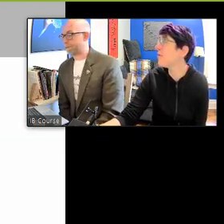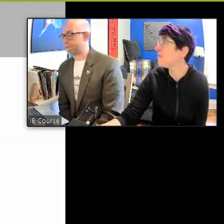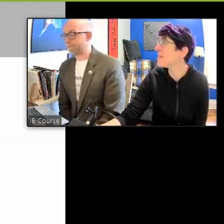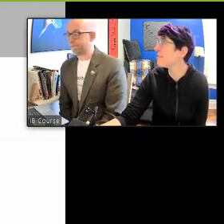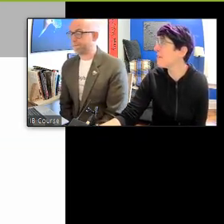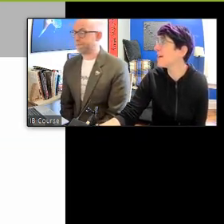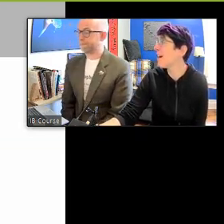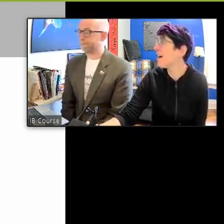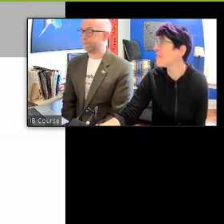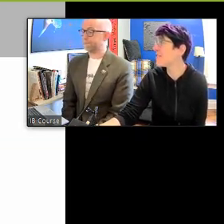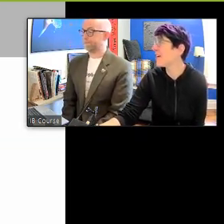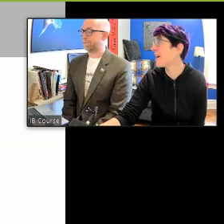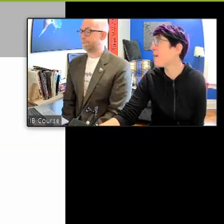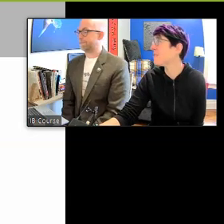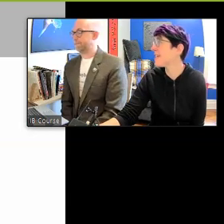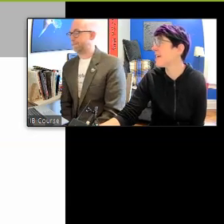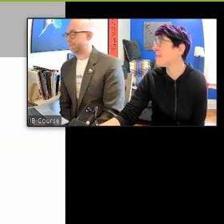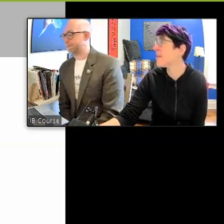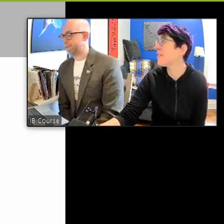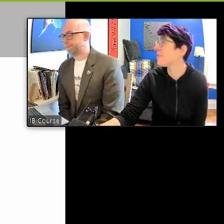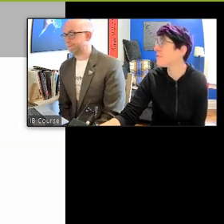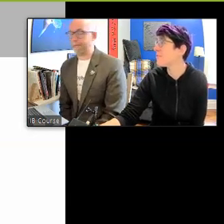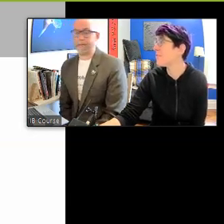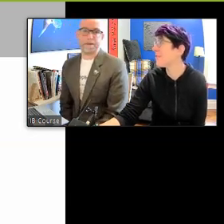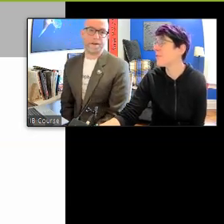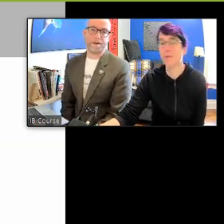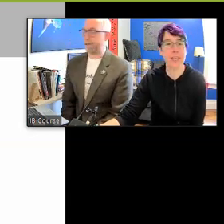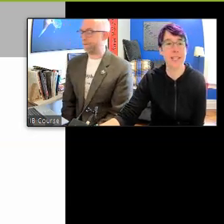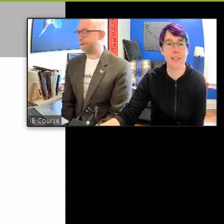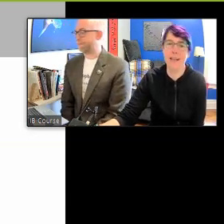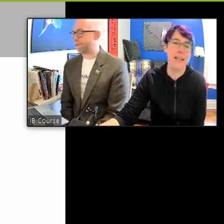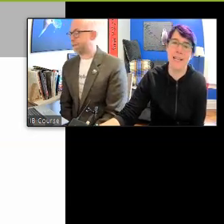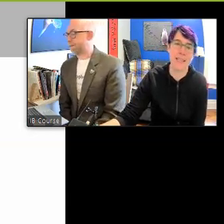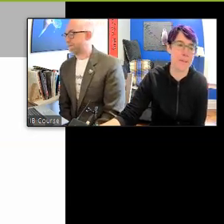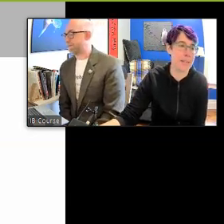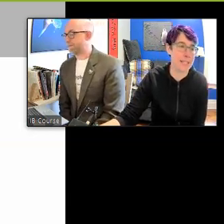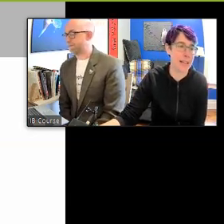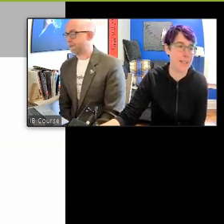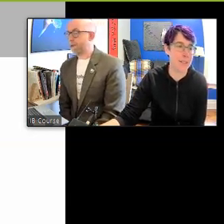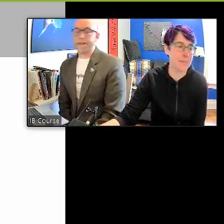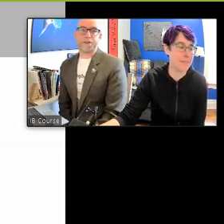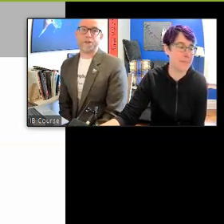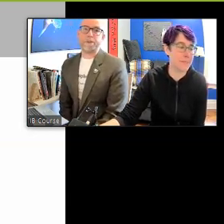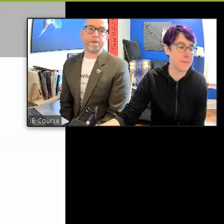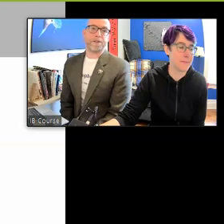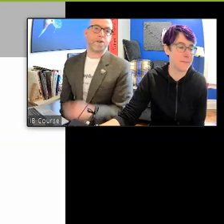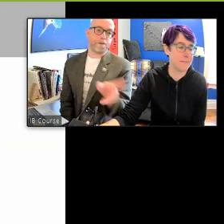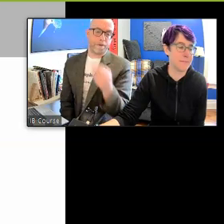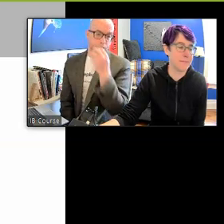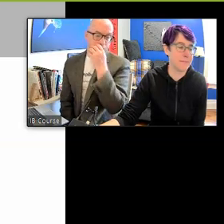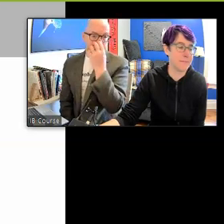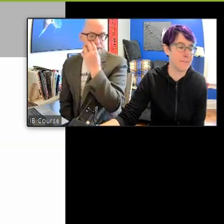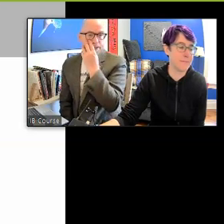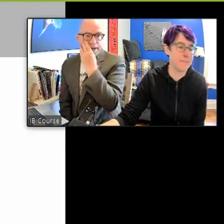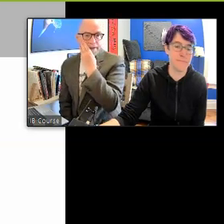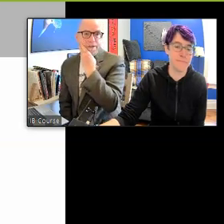though a whole bunch of American hunters aren't going to come and just take them down in the first release. Yeah, so they're going to keep, yeah. It's going to be a disaster. There's so many other, so